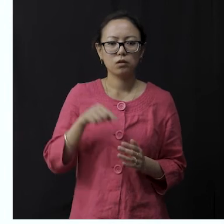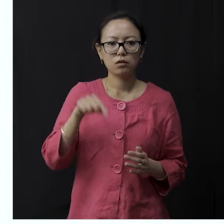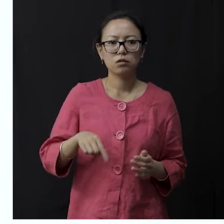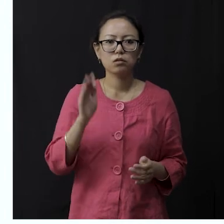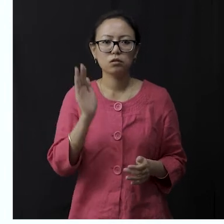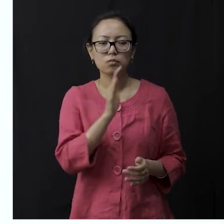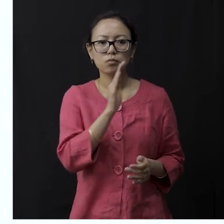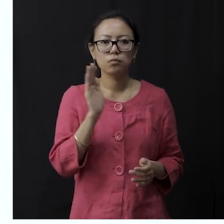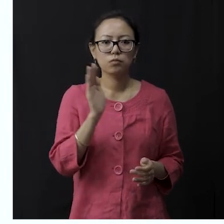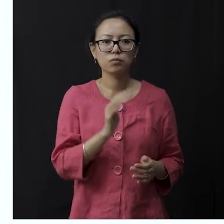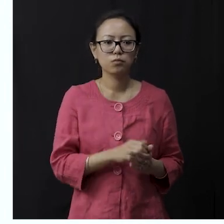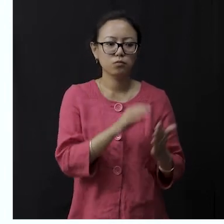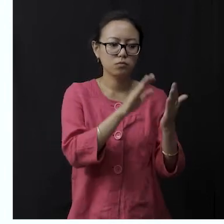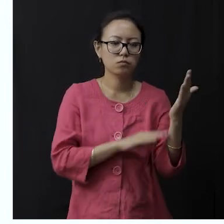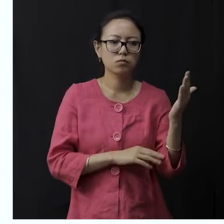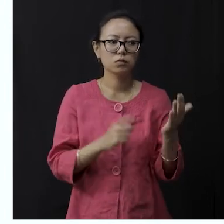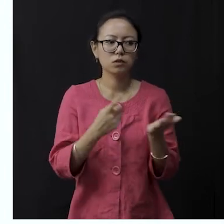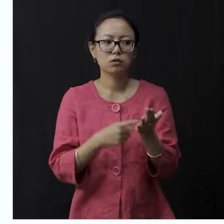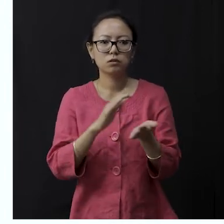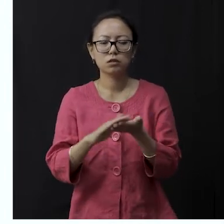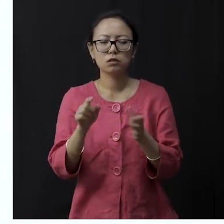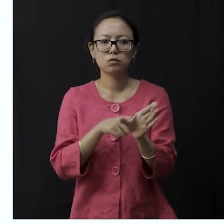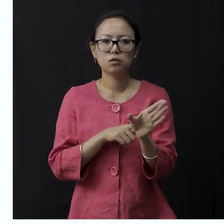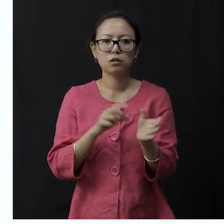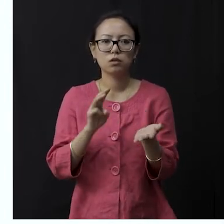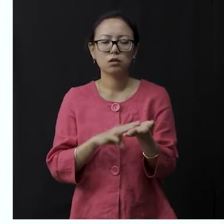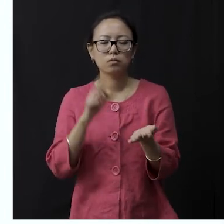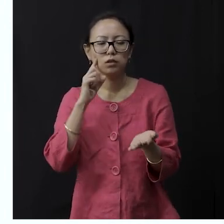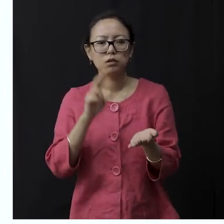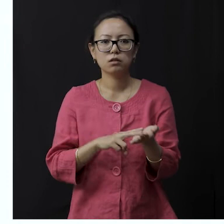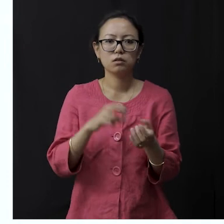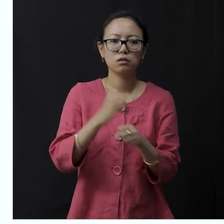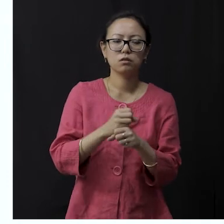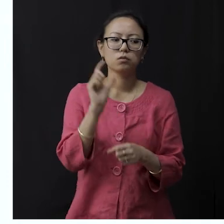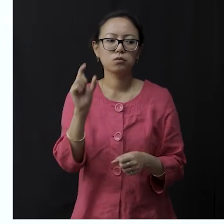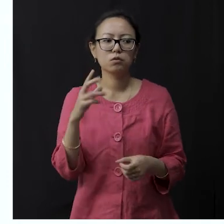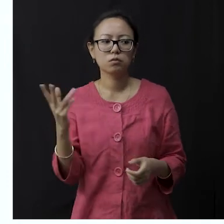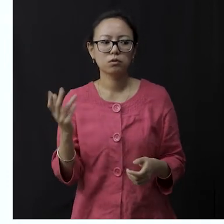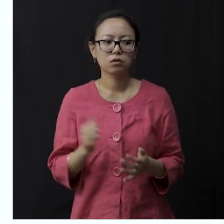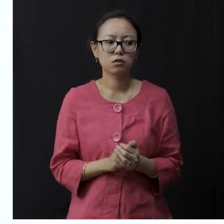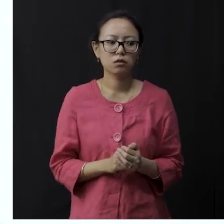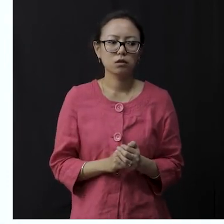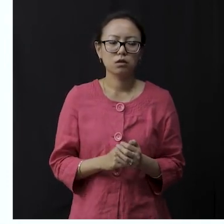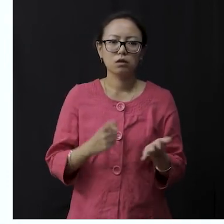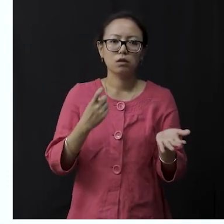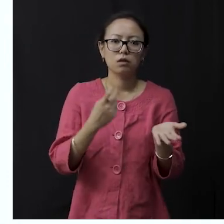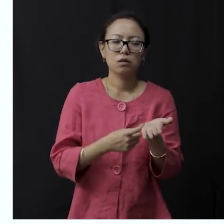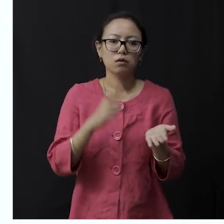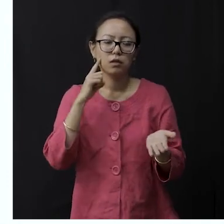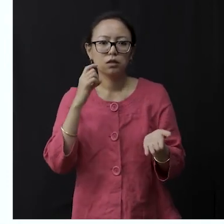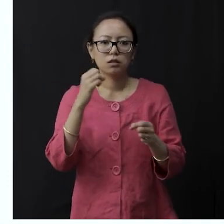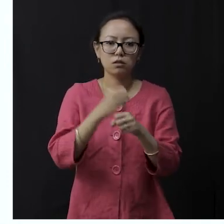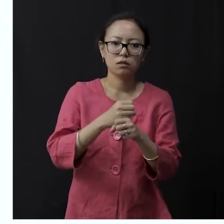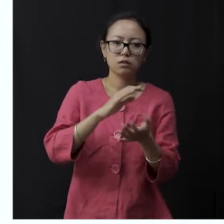right, night, wall, call, fall, all. Here,